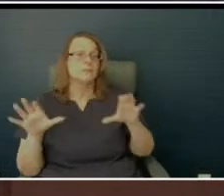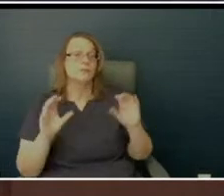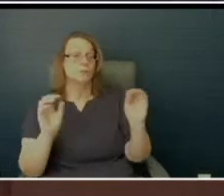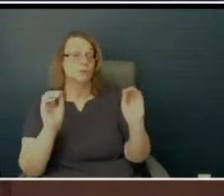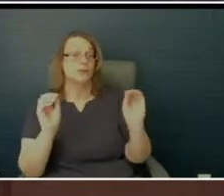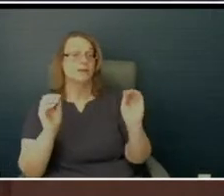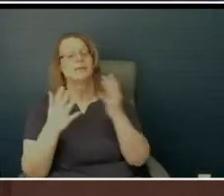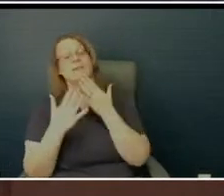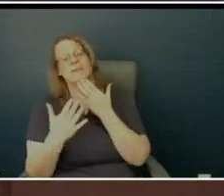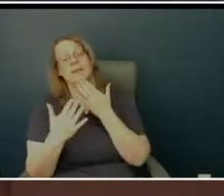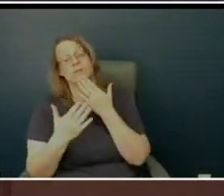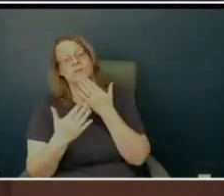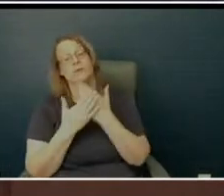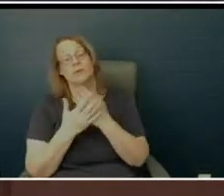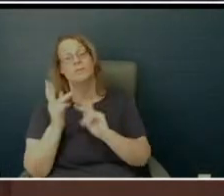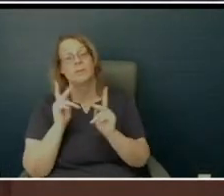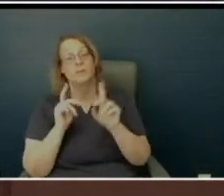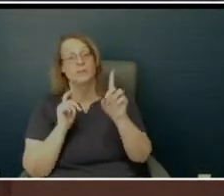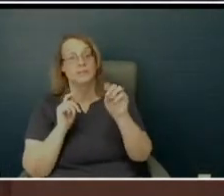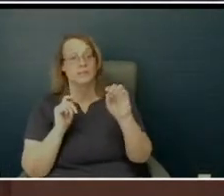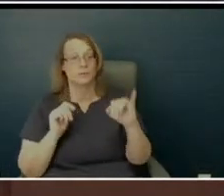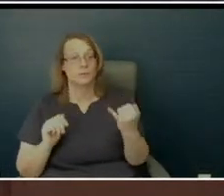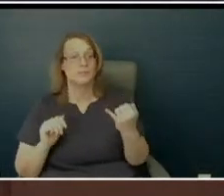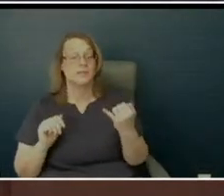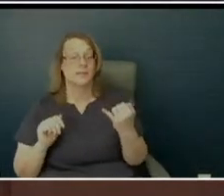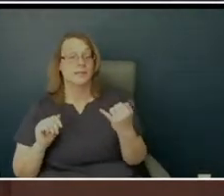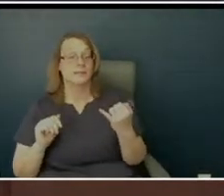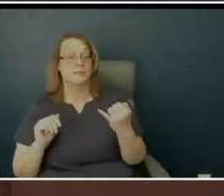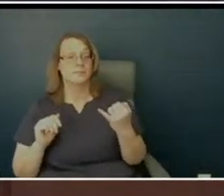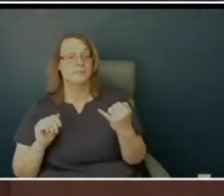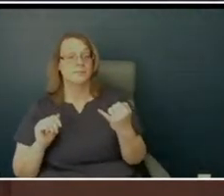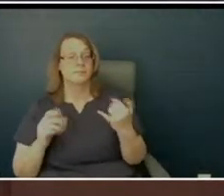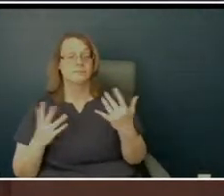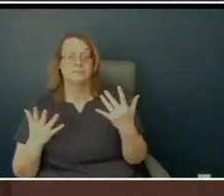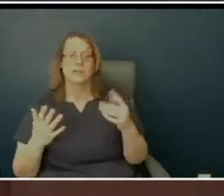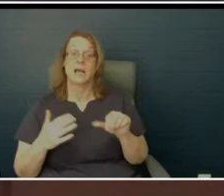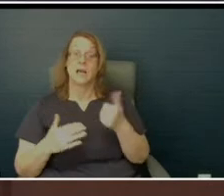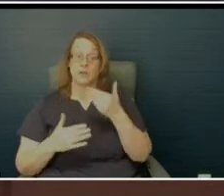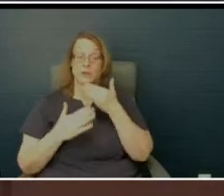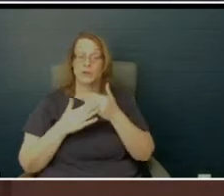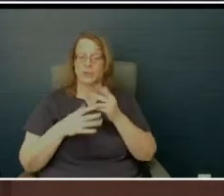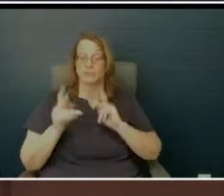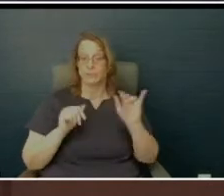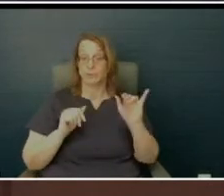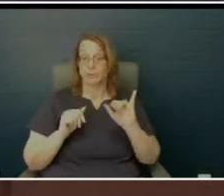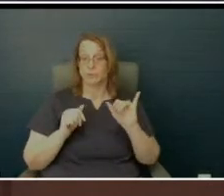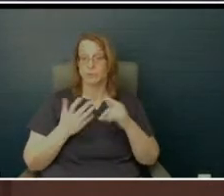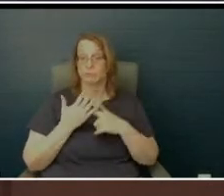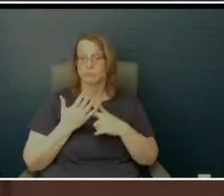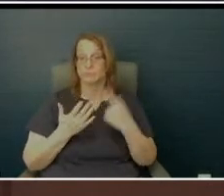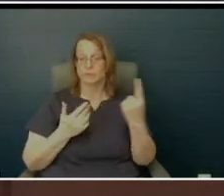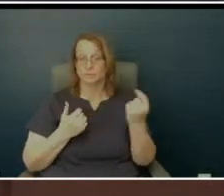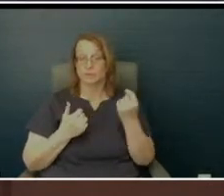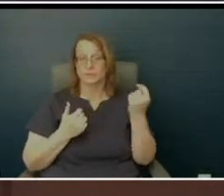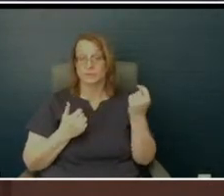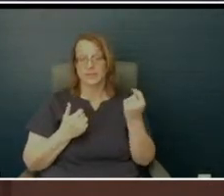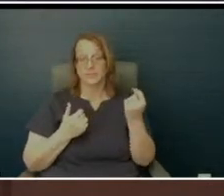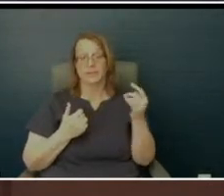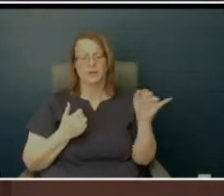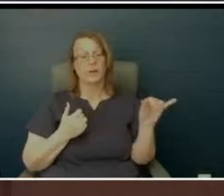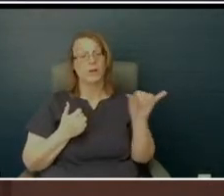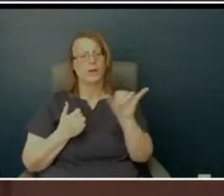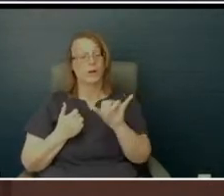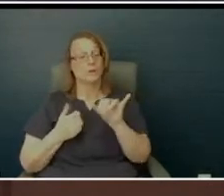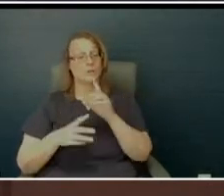people in the Department of Justice. You heard from other good people too on Tuesday. They too defended us. But